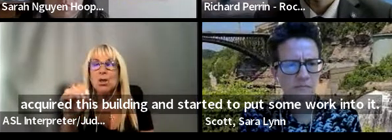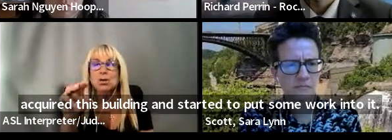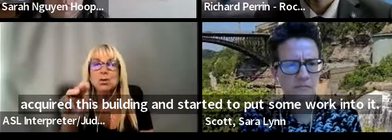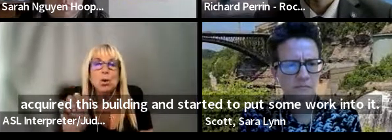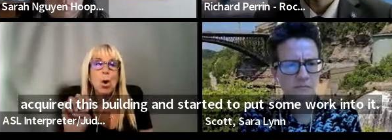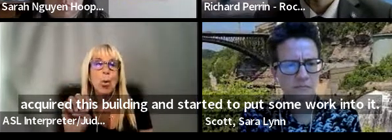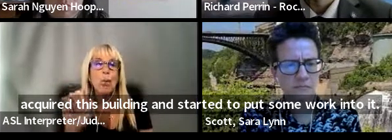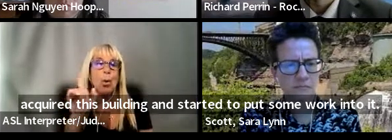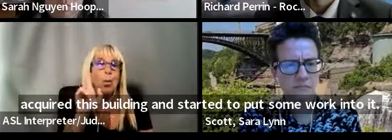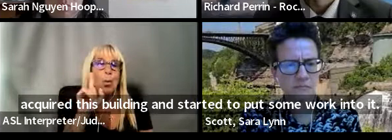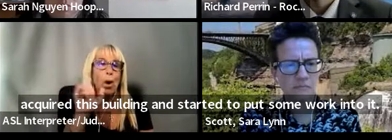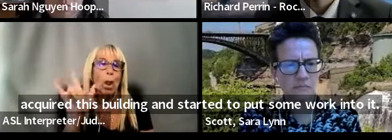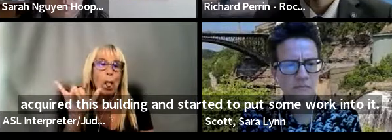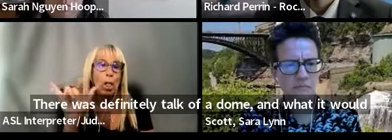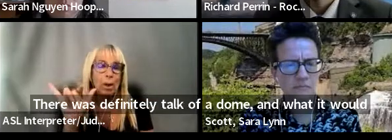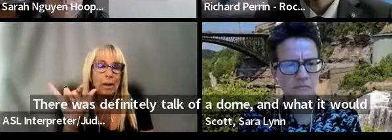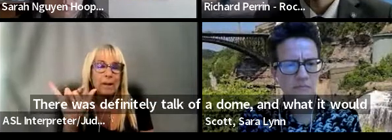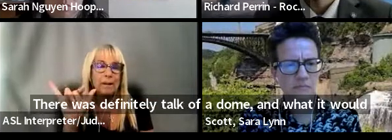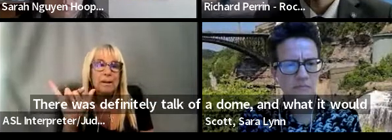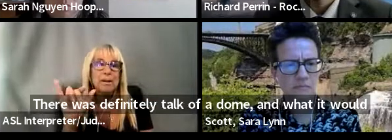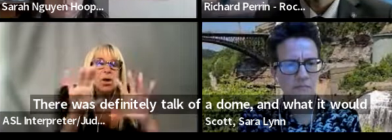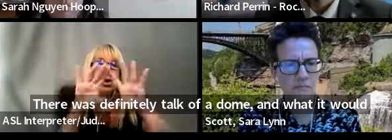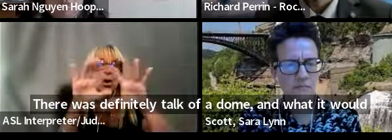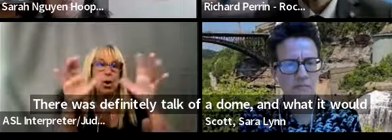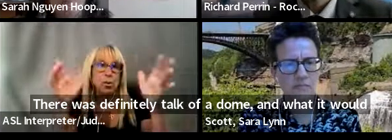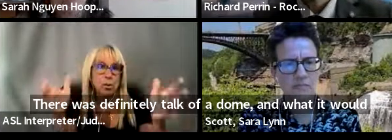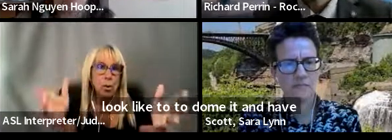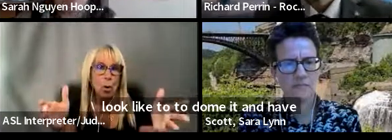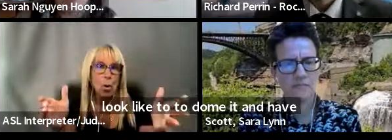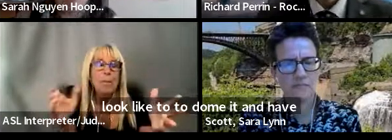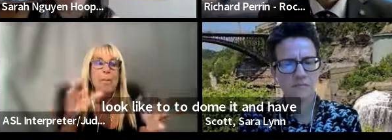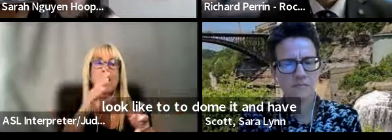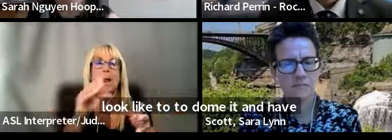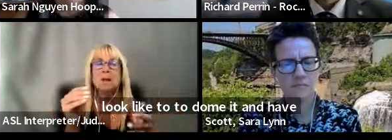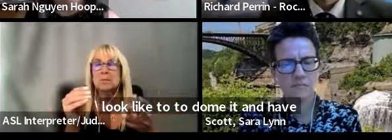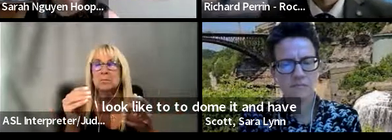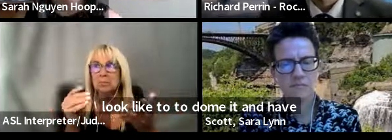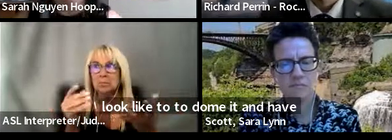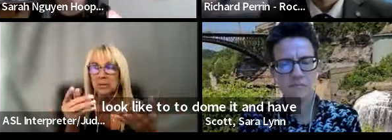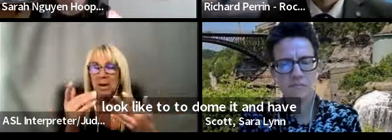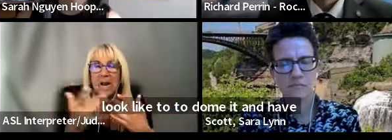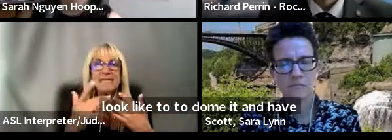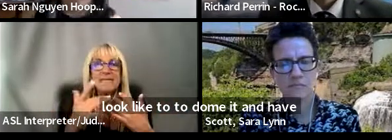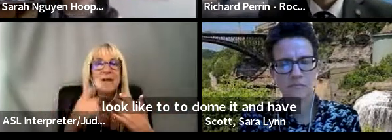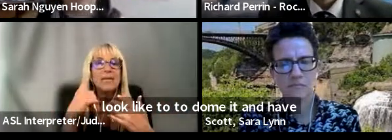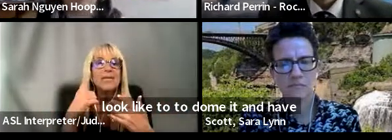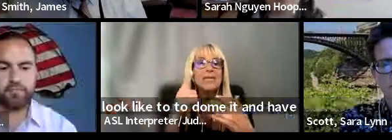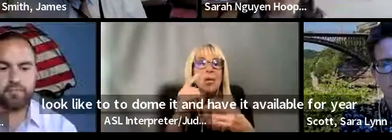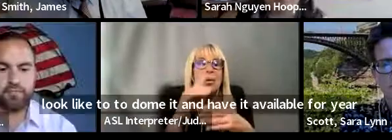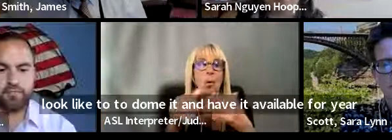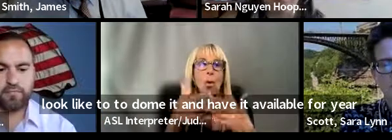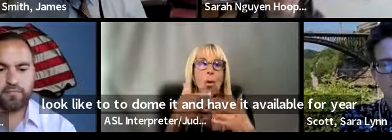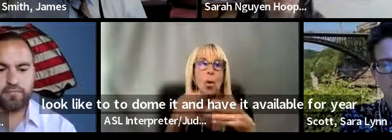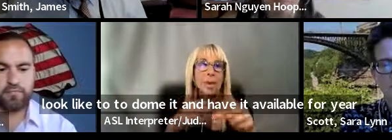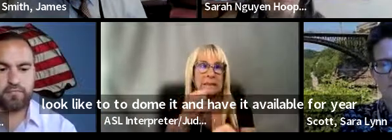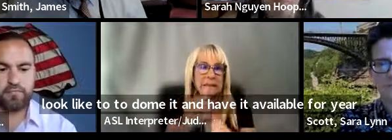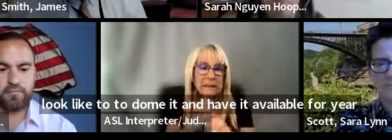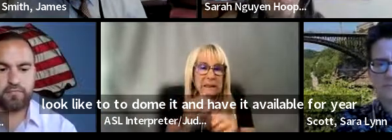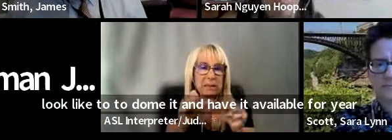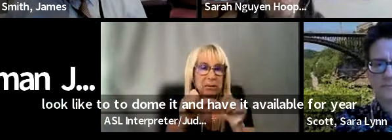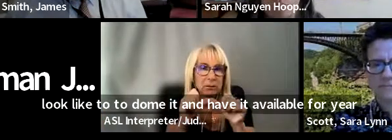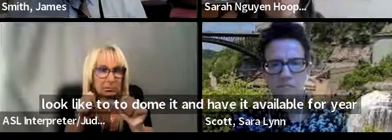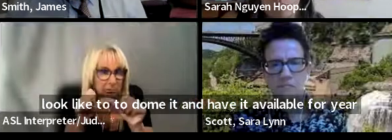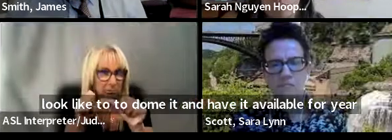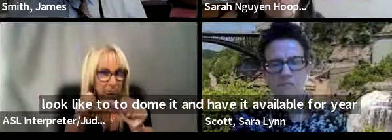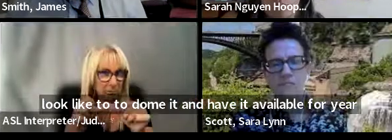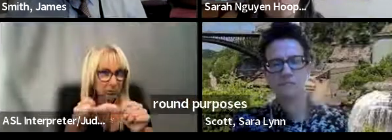like to dome it and have it available for year-round purposes. Is that, and I